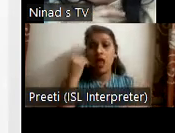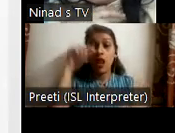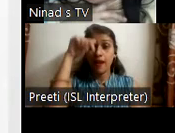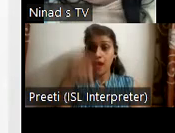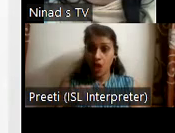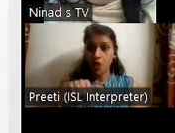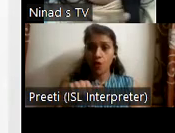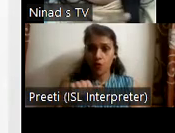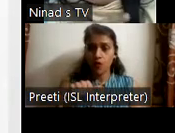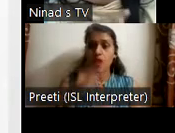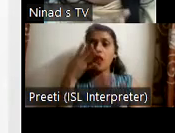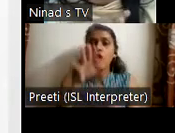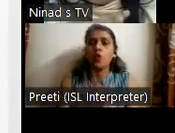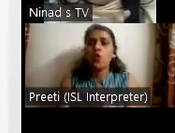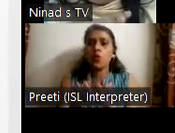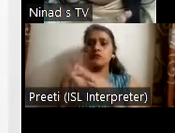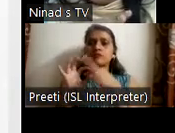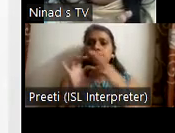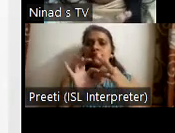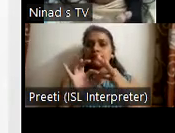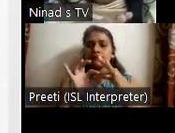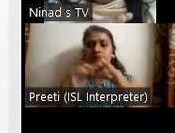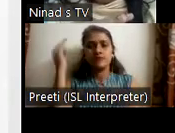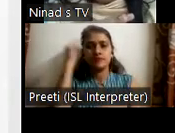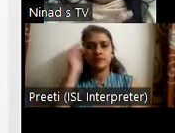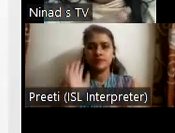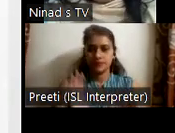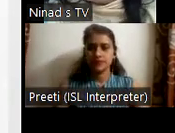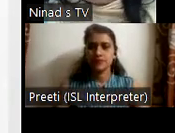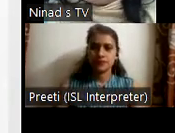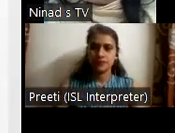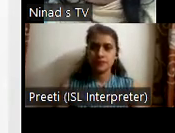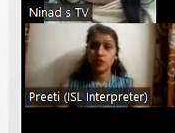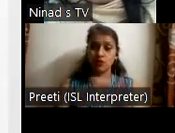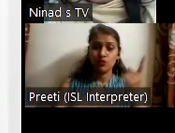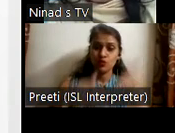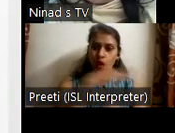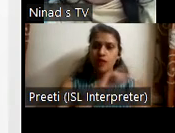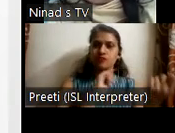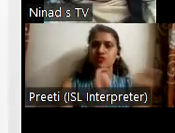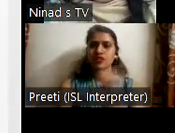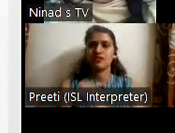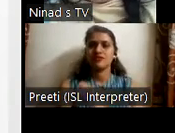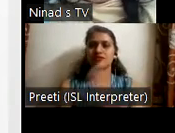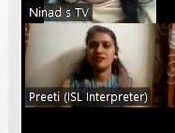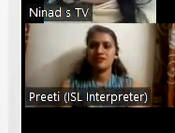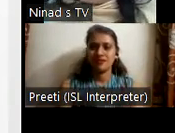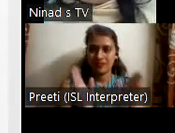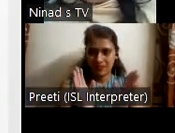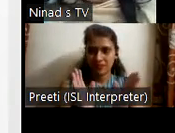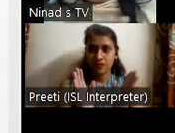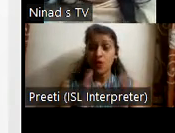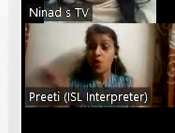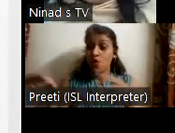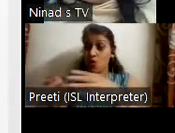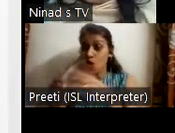the inclusion lens, which is that society has to change. The community has to